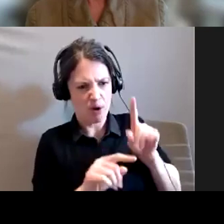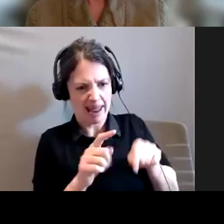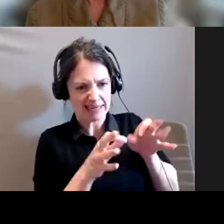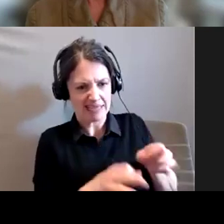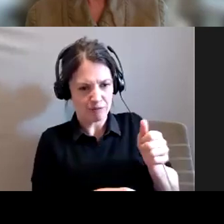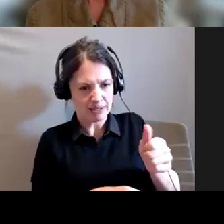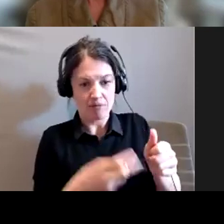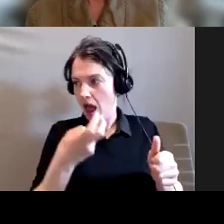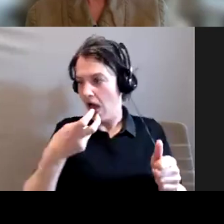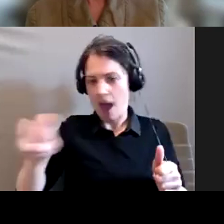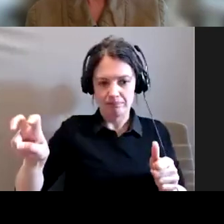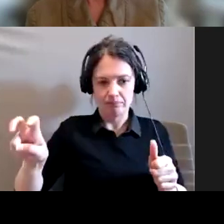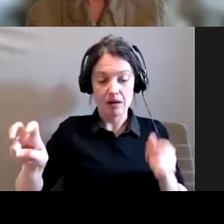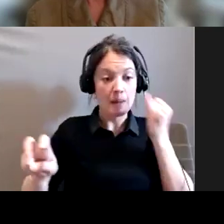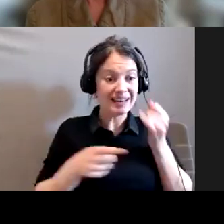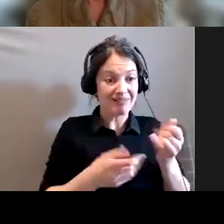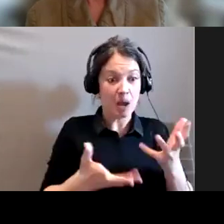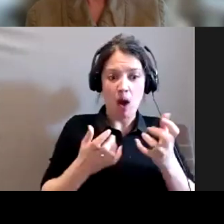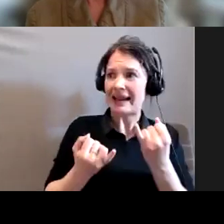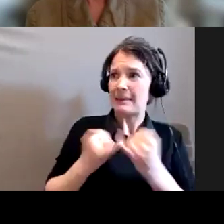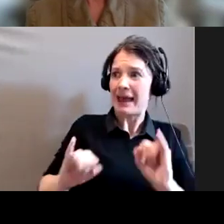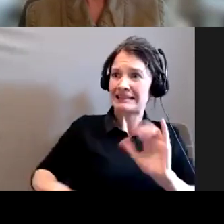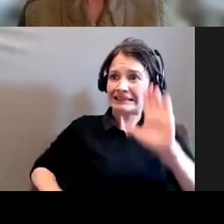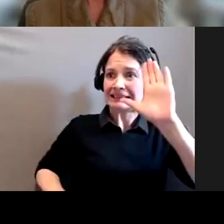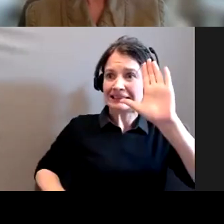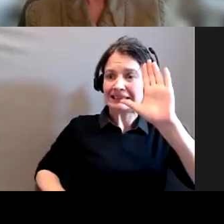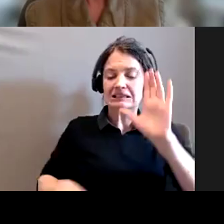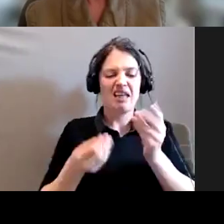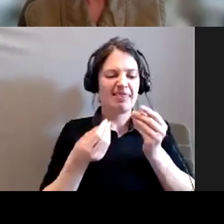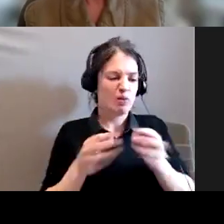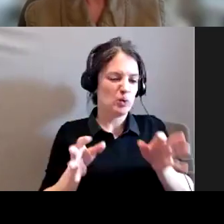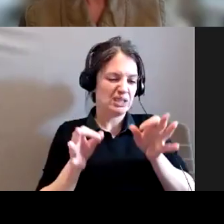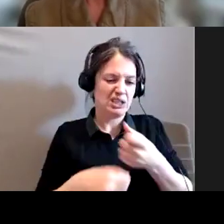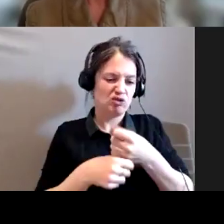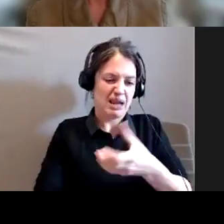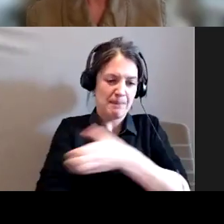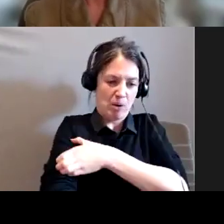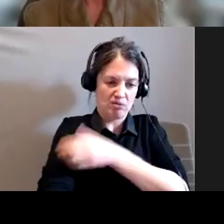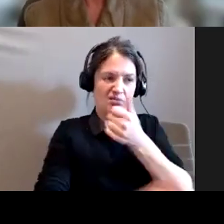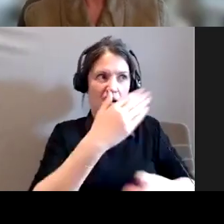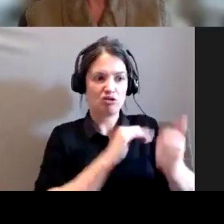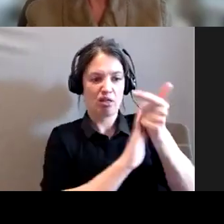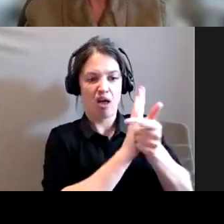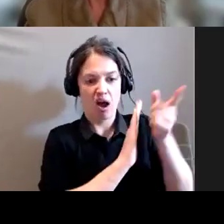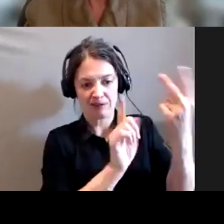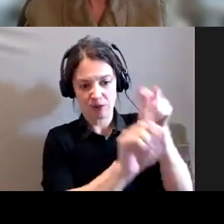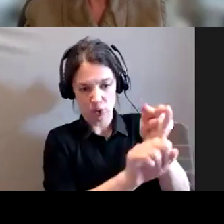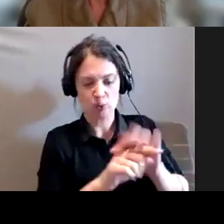person needs autonomy and dignity is the moment they lose decision-making authority by the operation of the law. So it's a bit